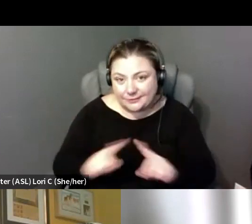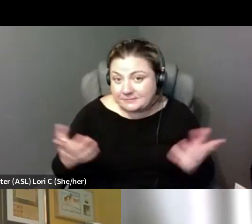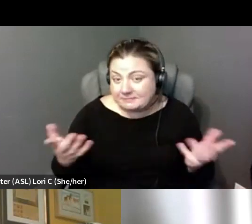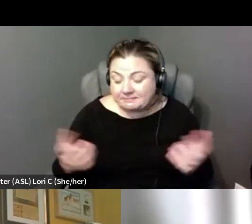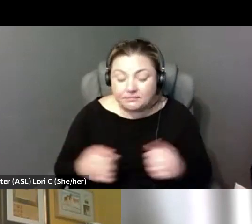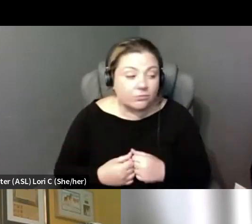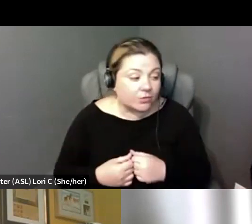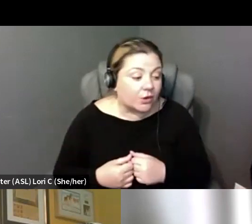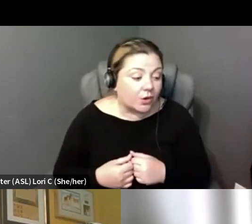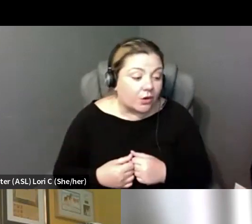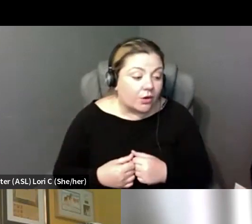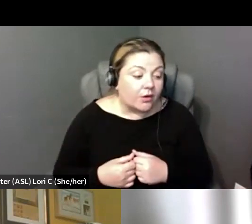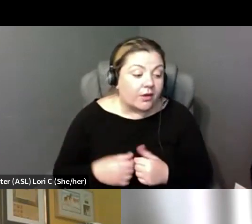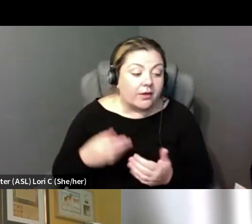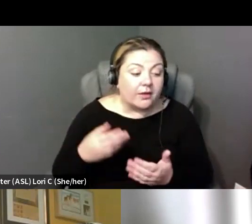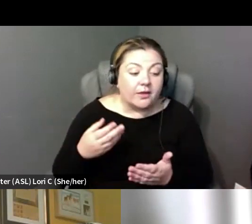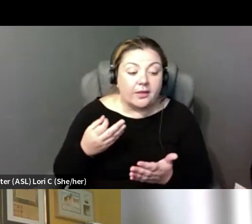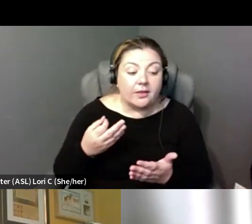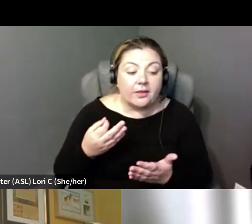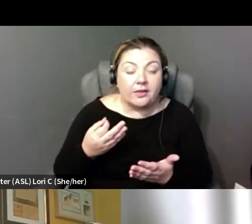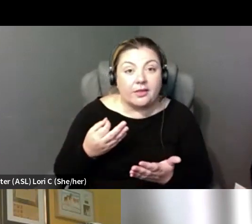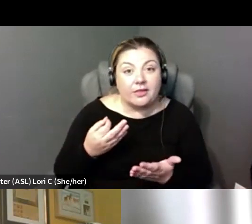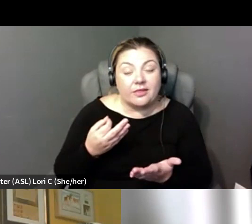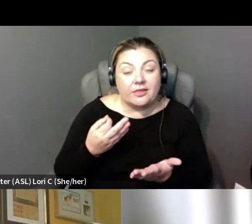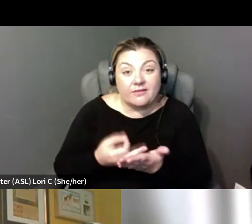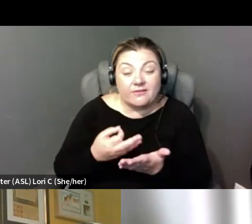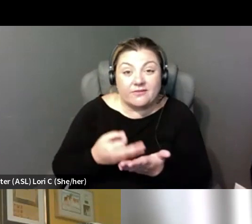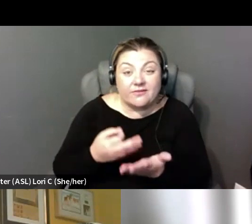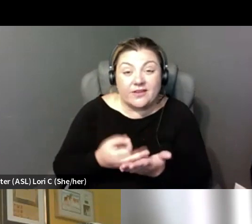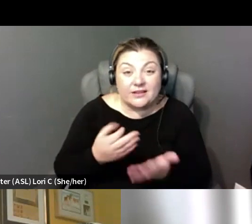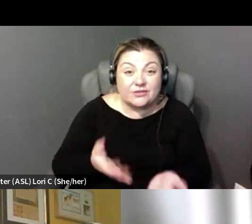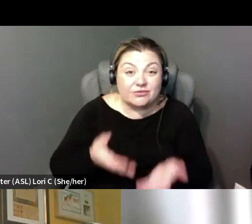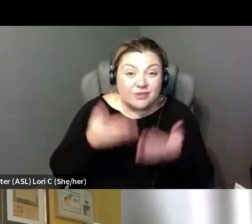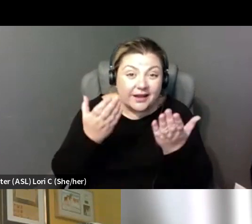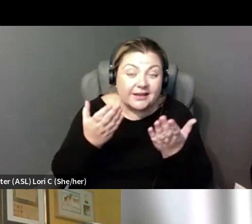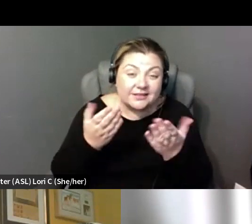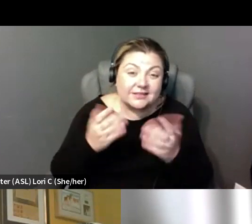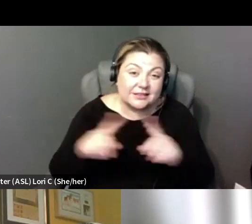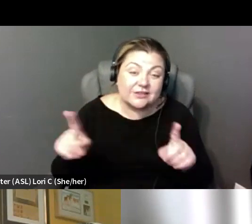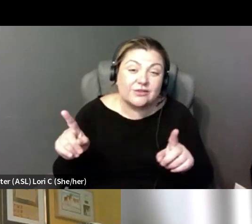around the funding mechanisms for launching the different tech tools and data tools.